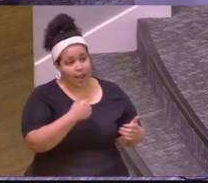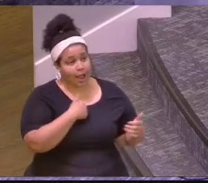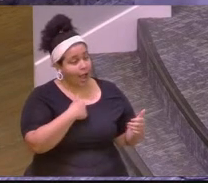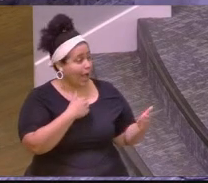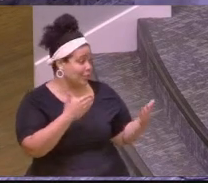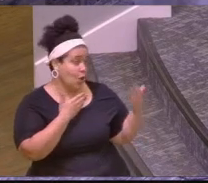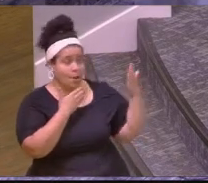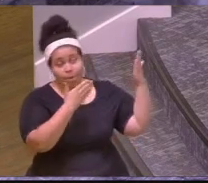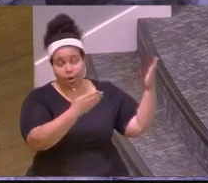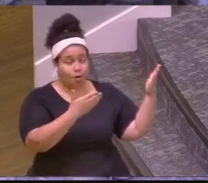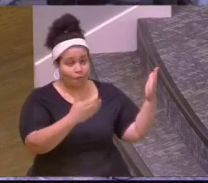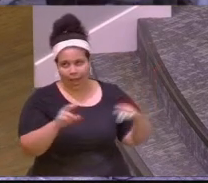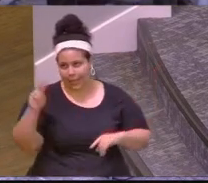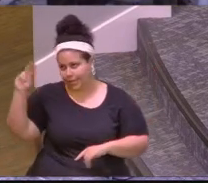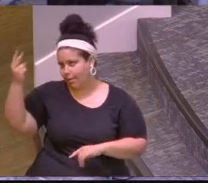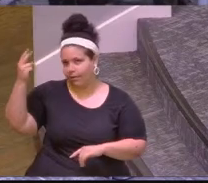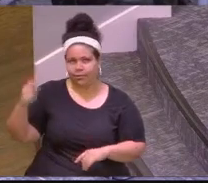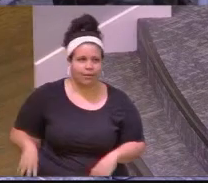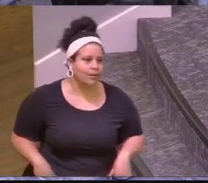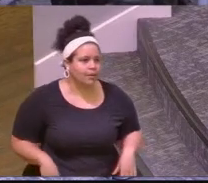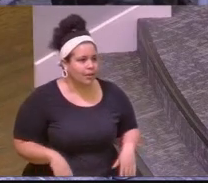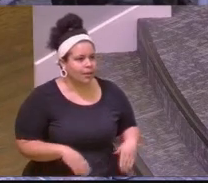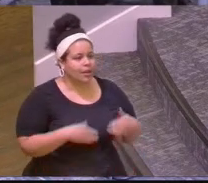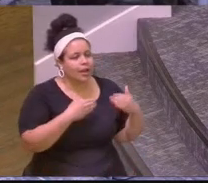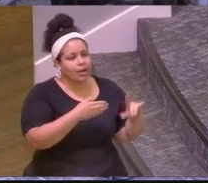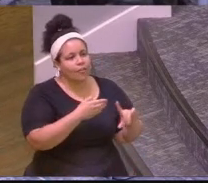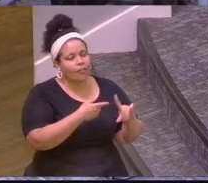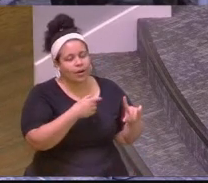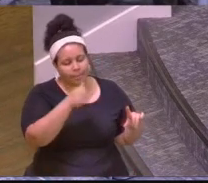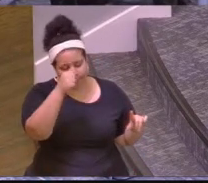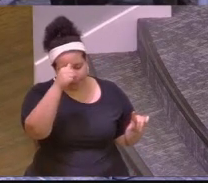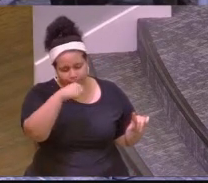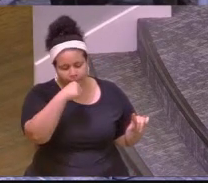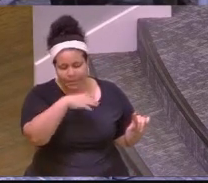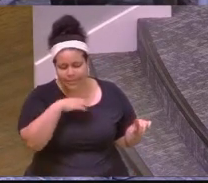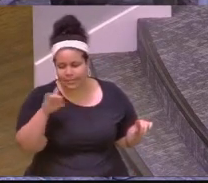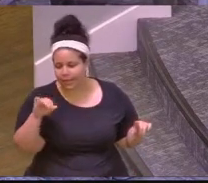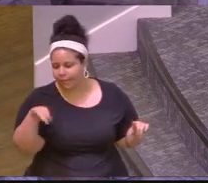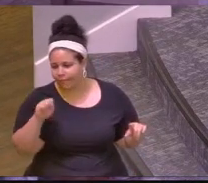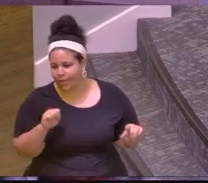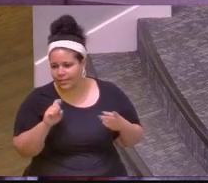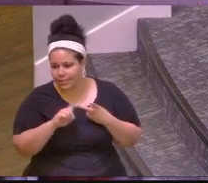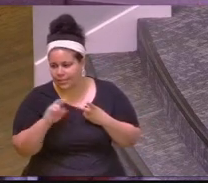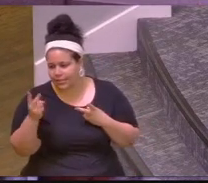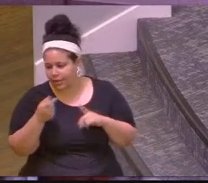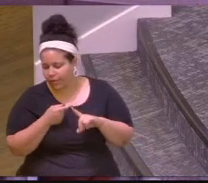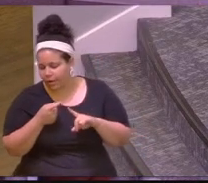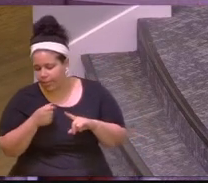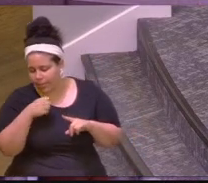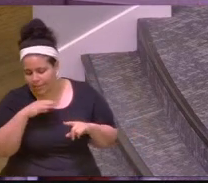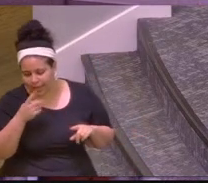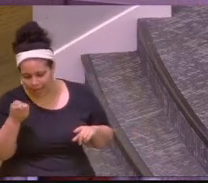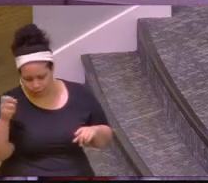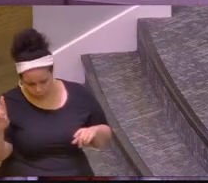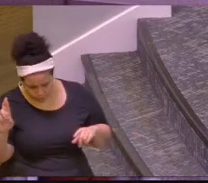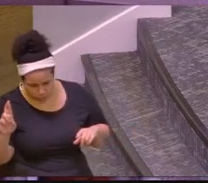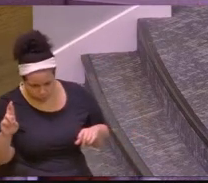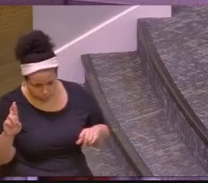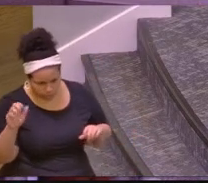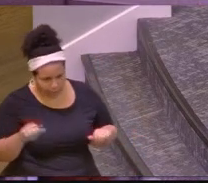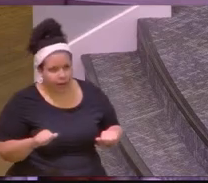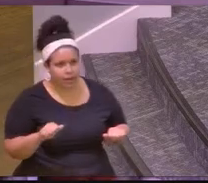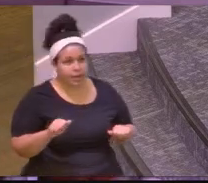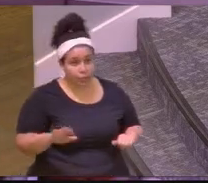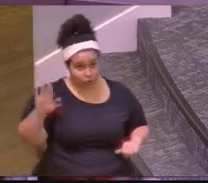move. All right, that motion has been made by Mrs. Davis and seconded by Ms. Gallagher. Can